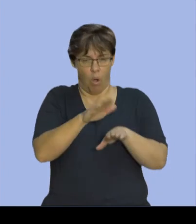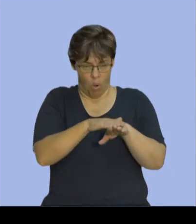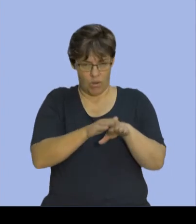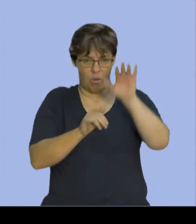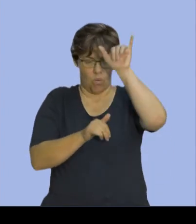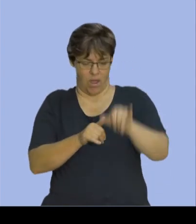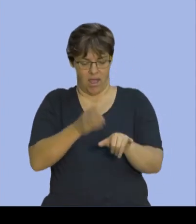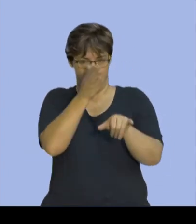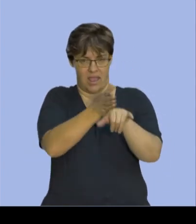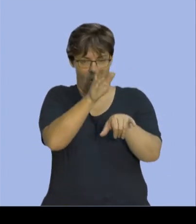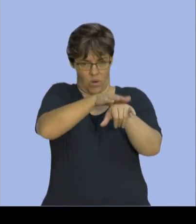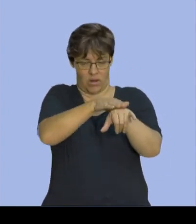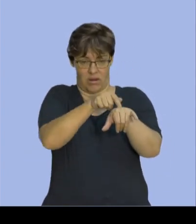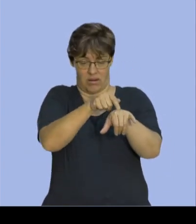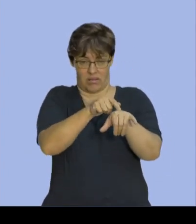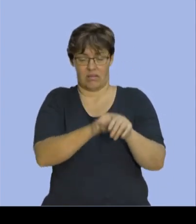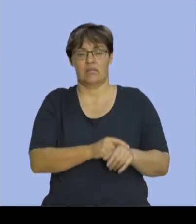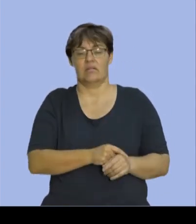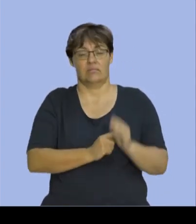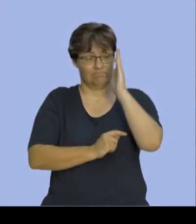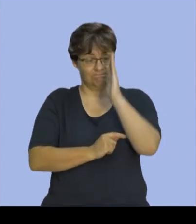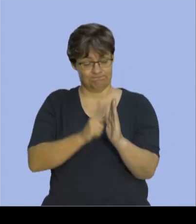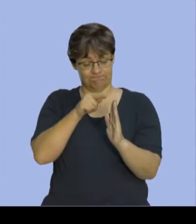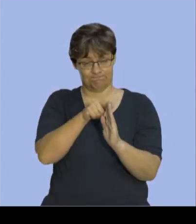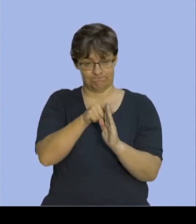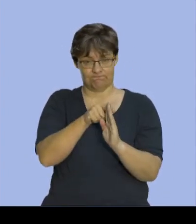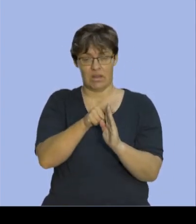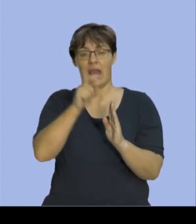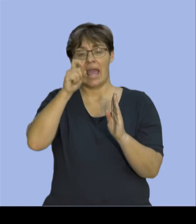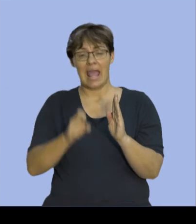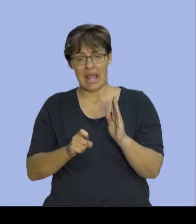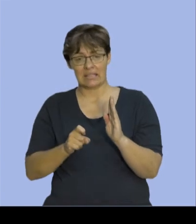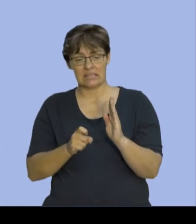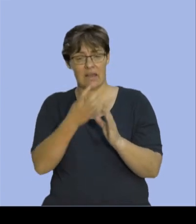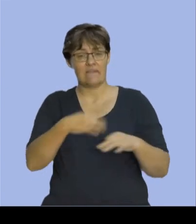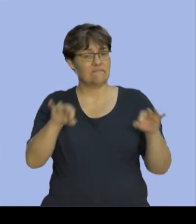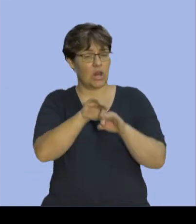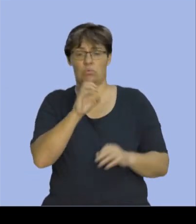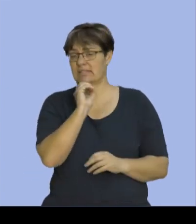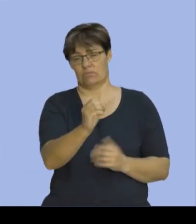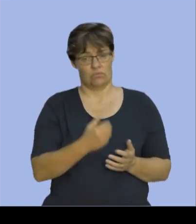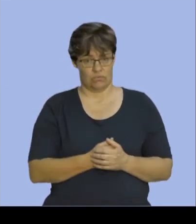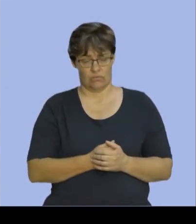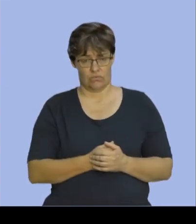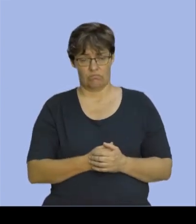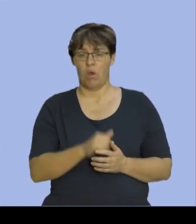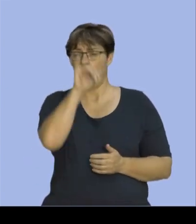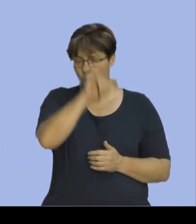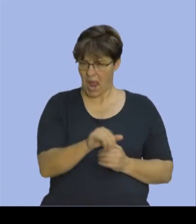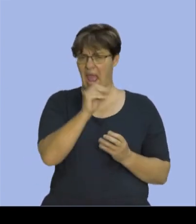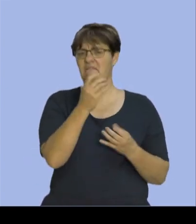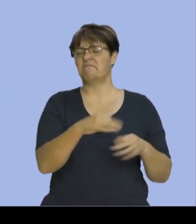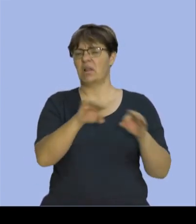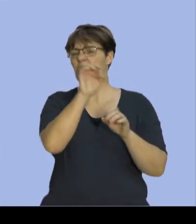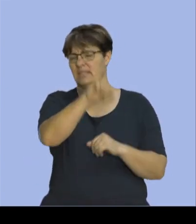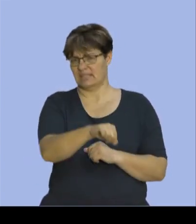you can see it will lie on the y-axis. And on the y-axis, the value of x is 0. The value